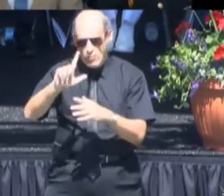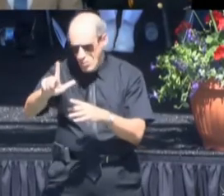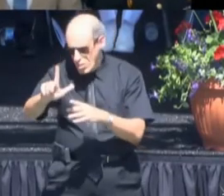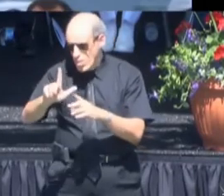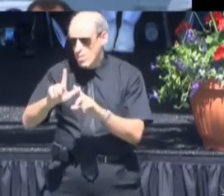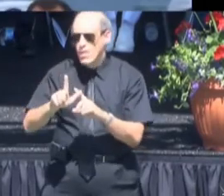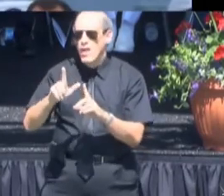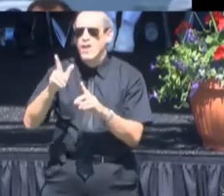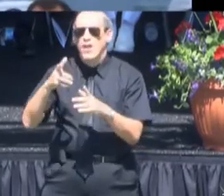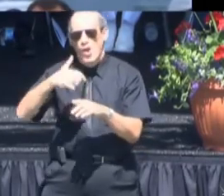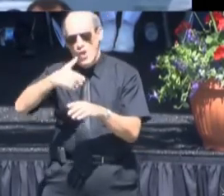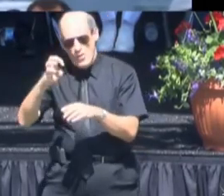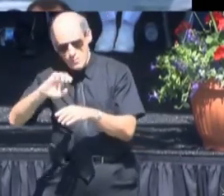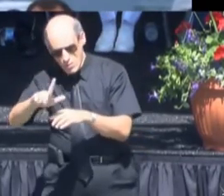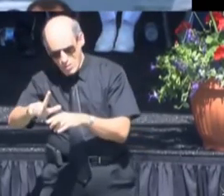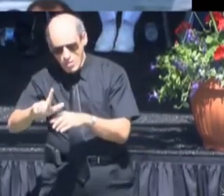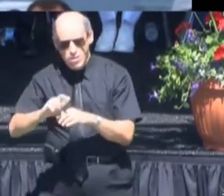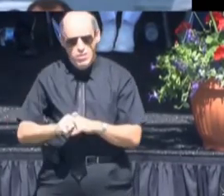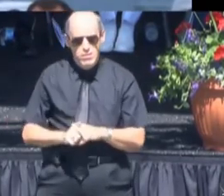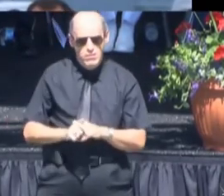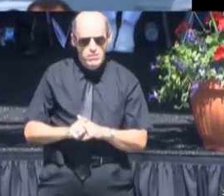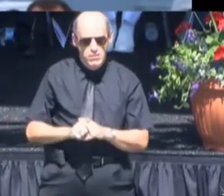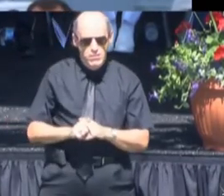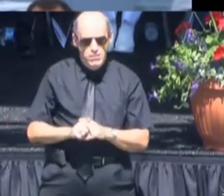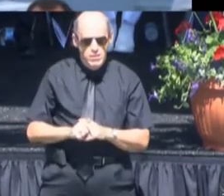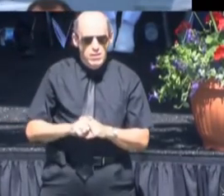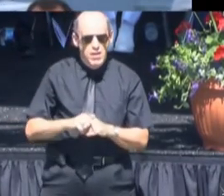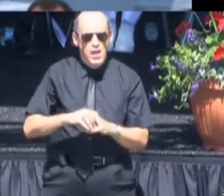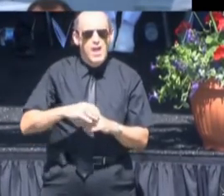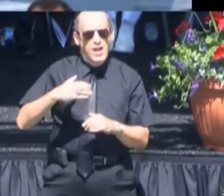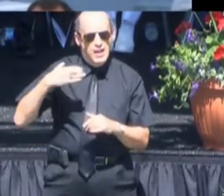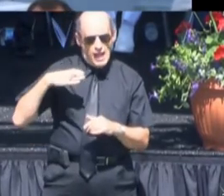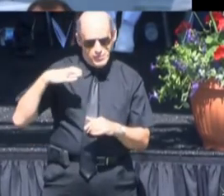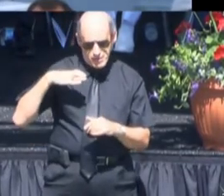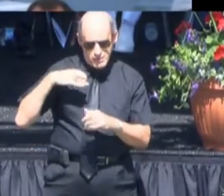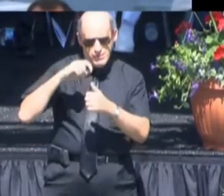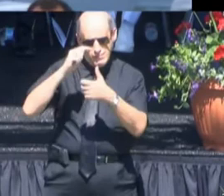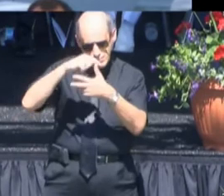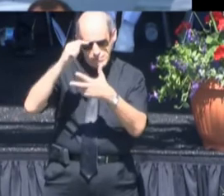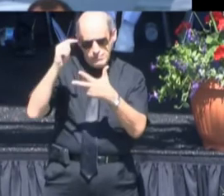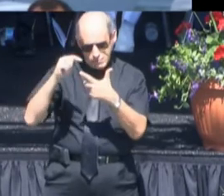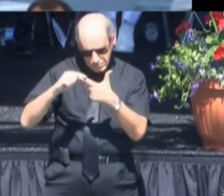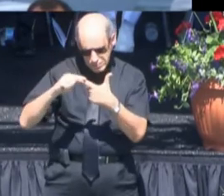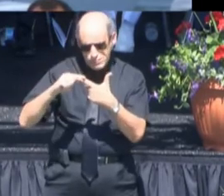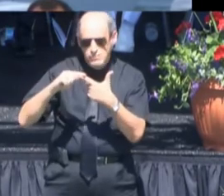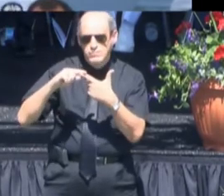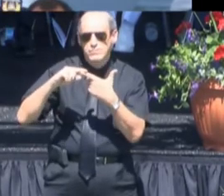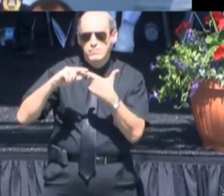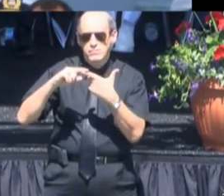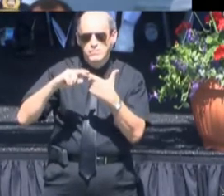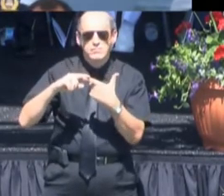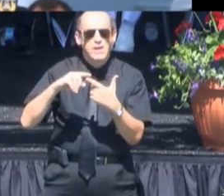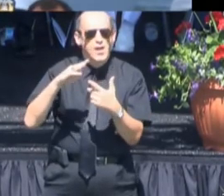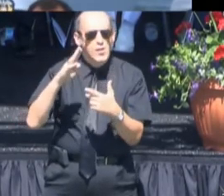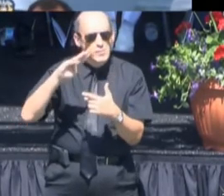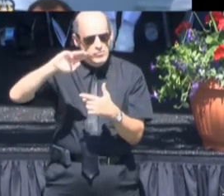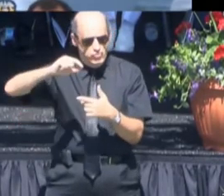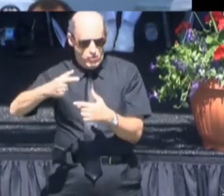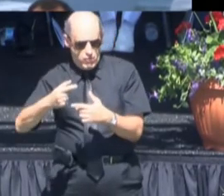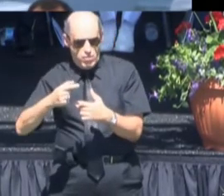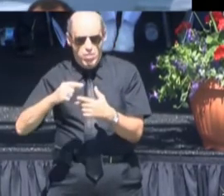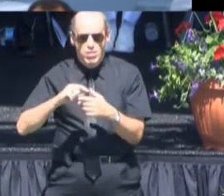Hellis, Admiral Dunlap, Captain Stroud, Captain DeJean, Major General